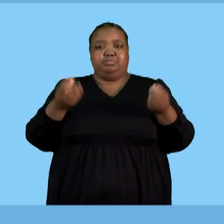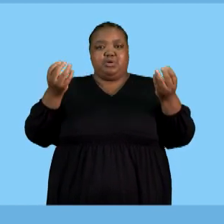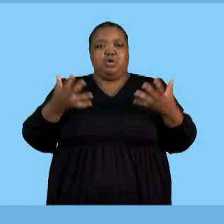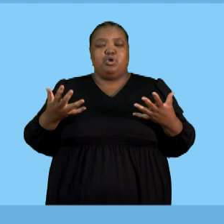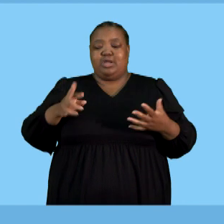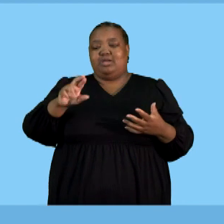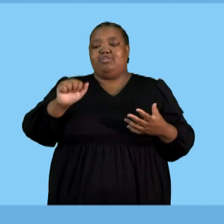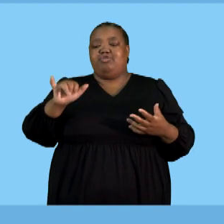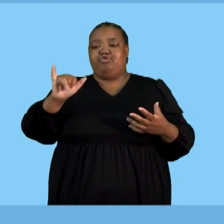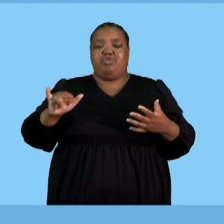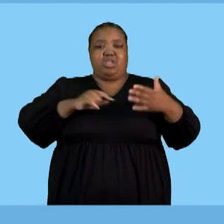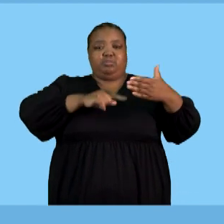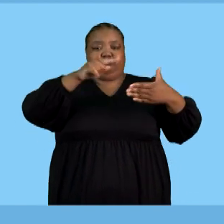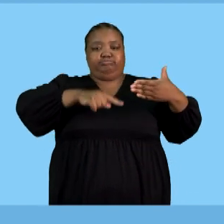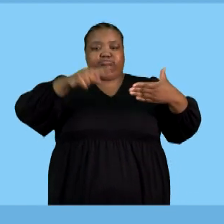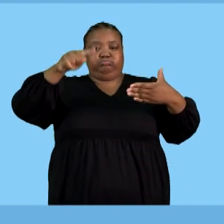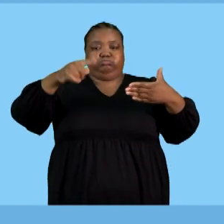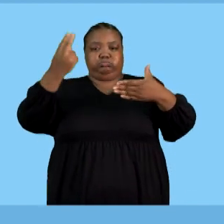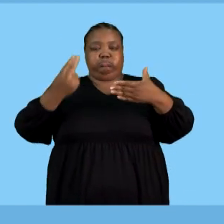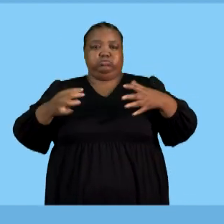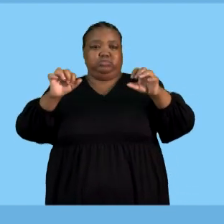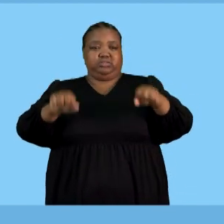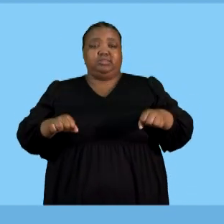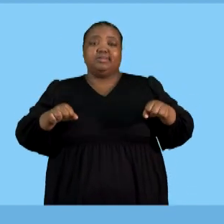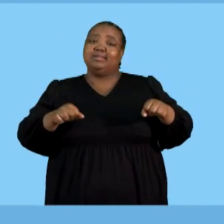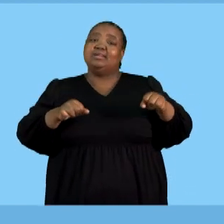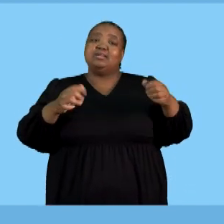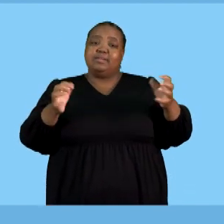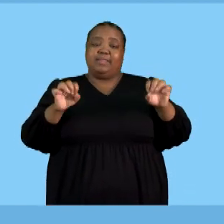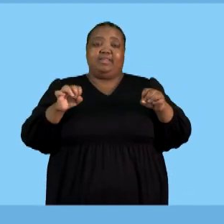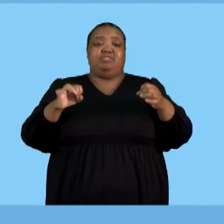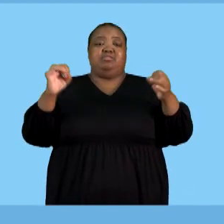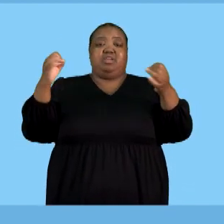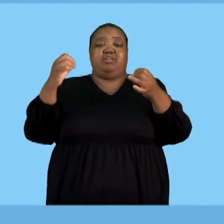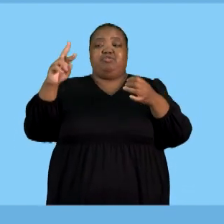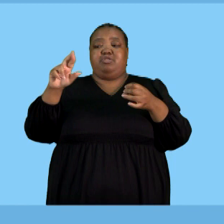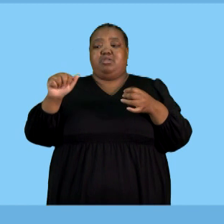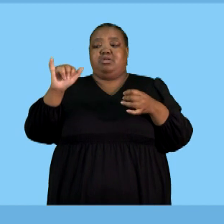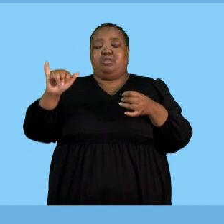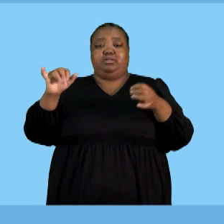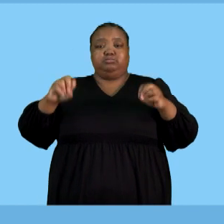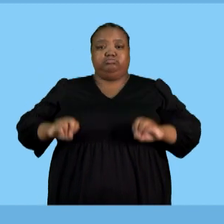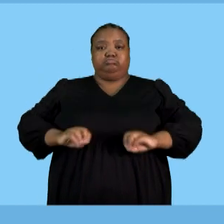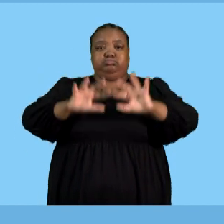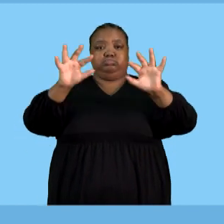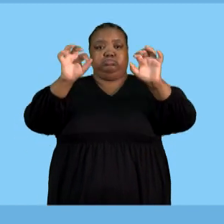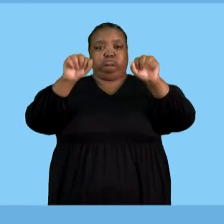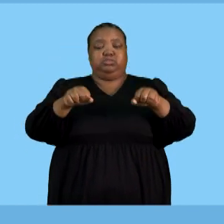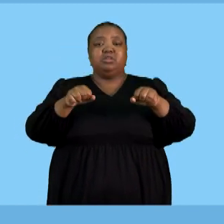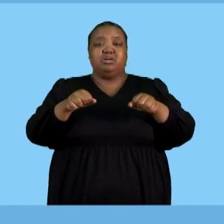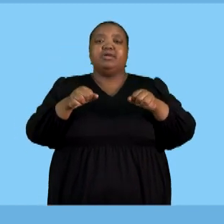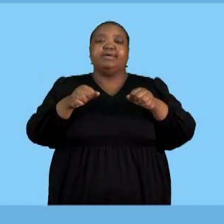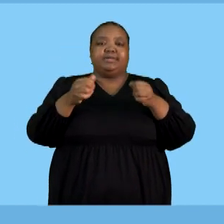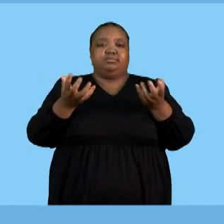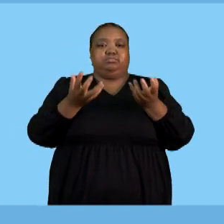ray coming from the source being a luminous object, and then this particular ray, it is going to be reflected, or it's going to